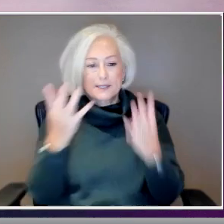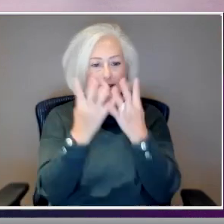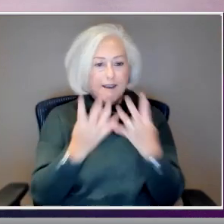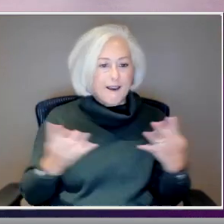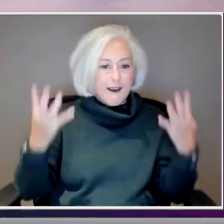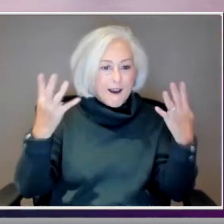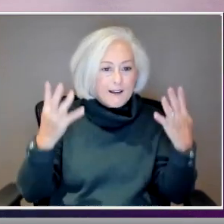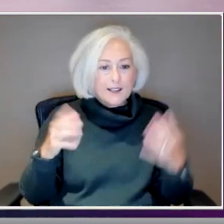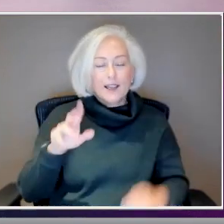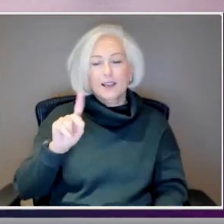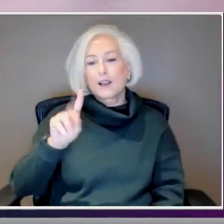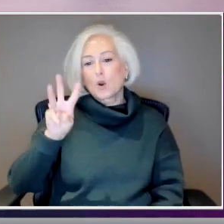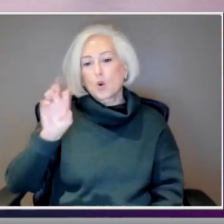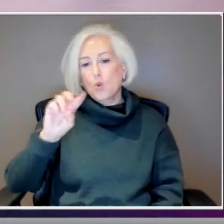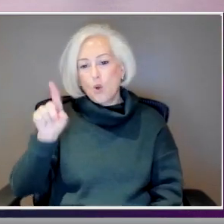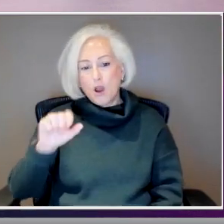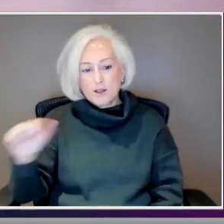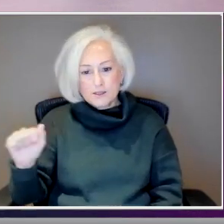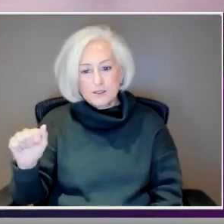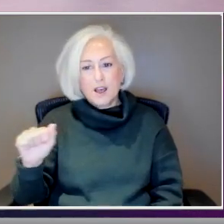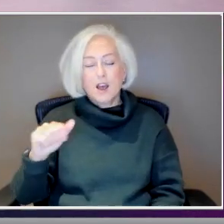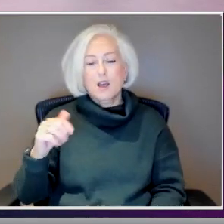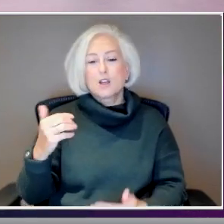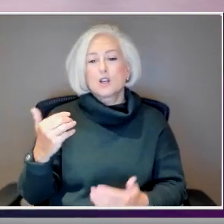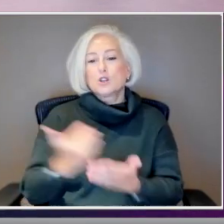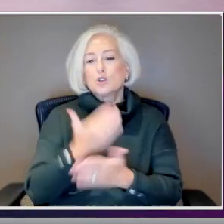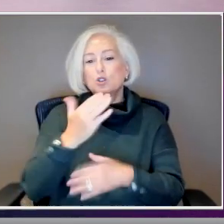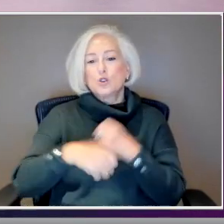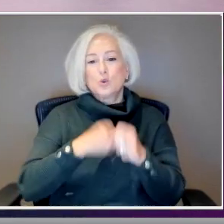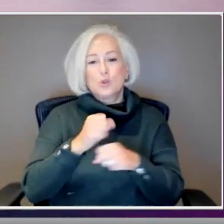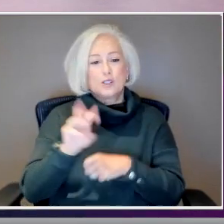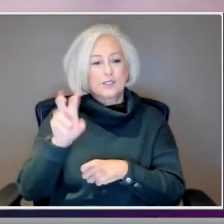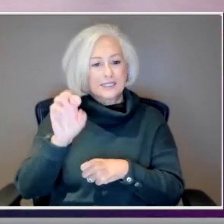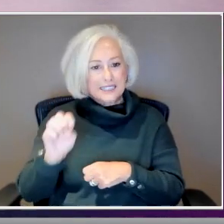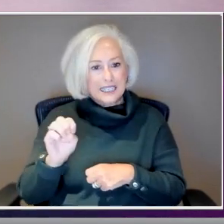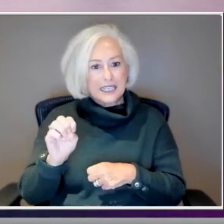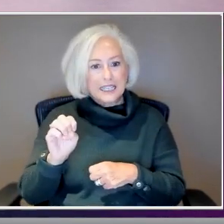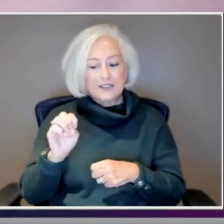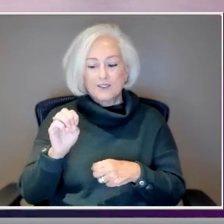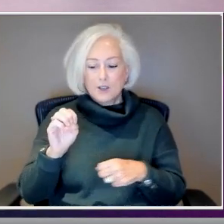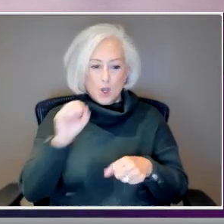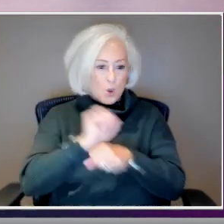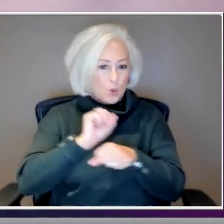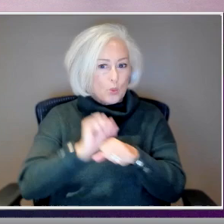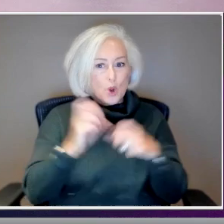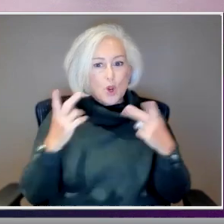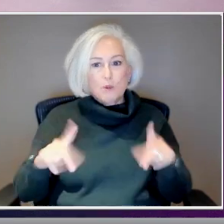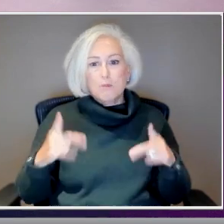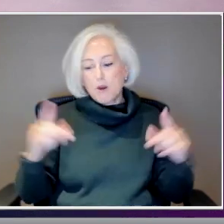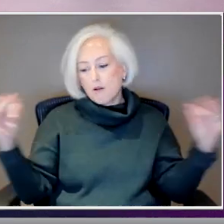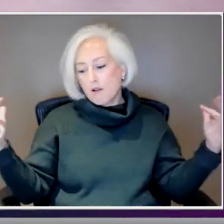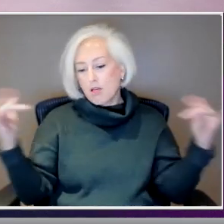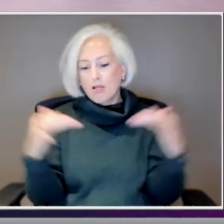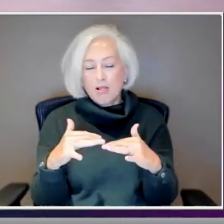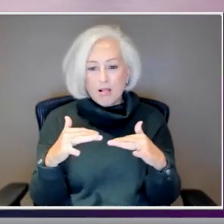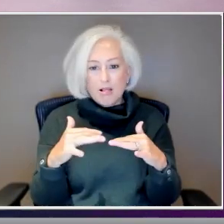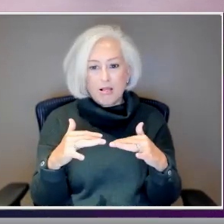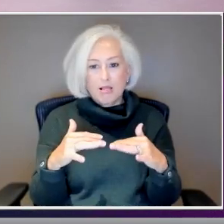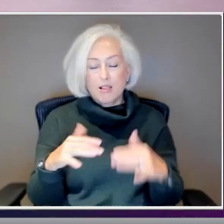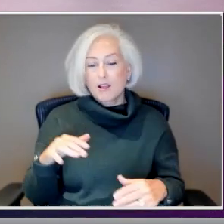New Year's Eve, all the other work parties and gatherings that we're invited to. Alcohol.org finds